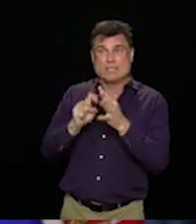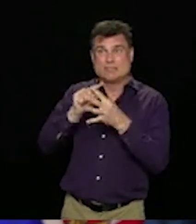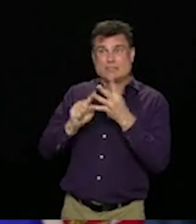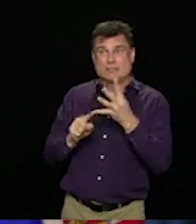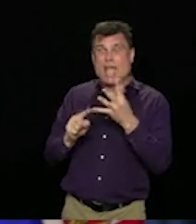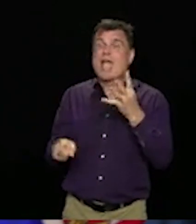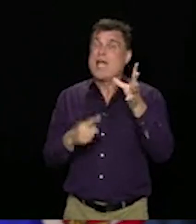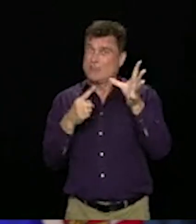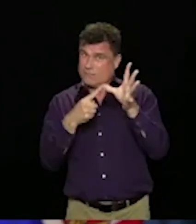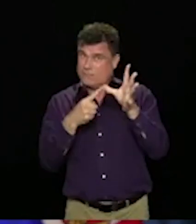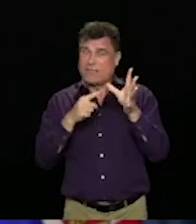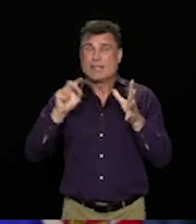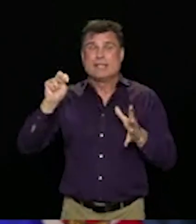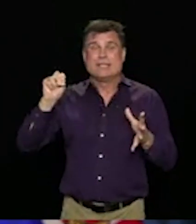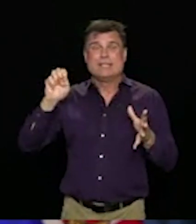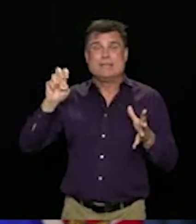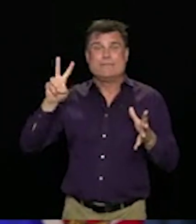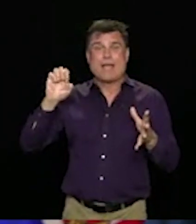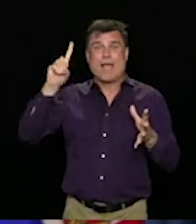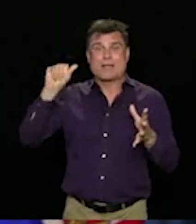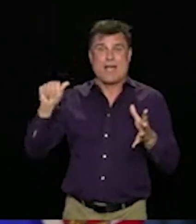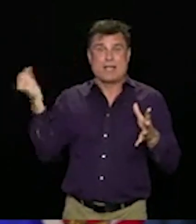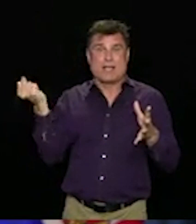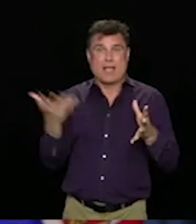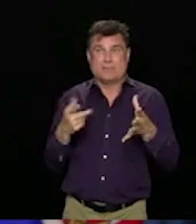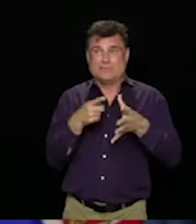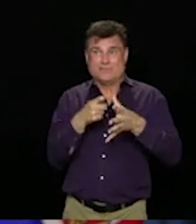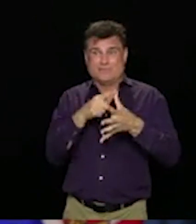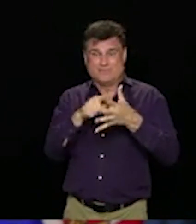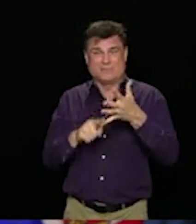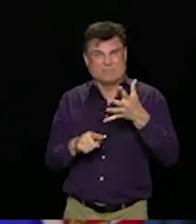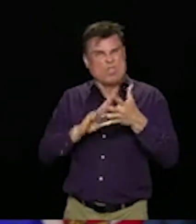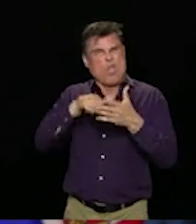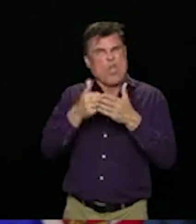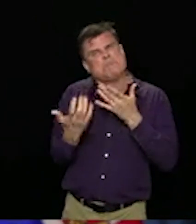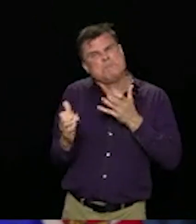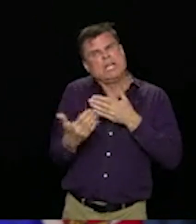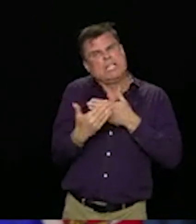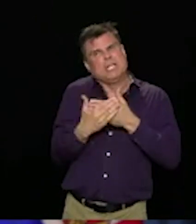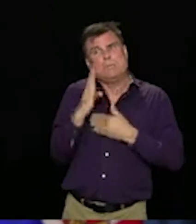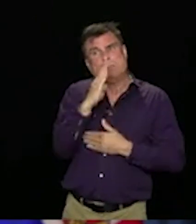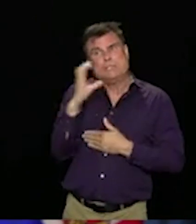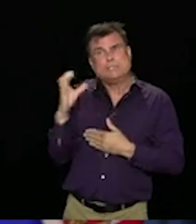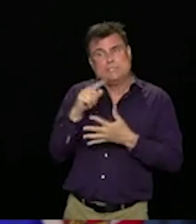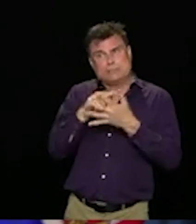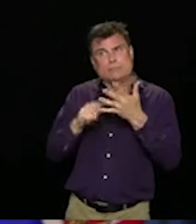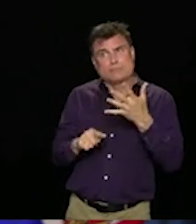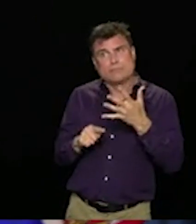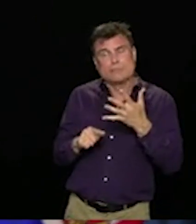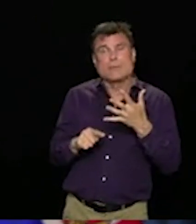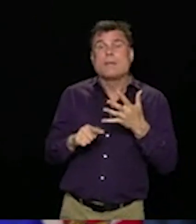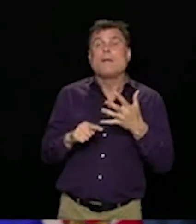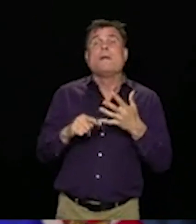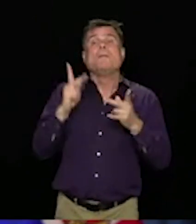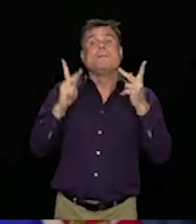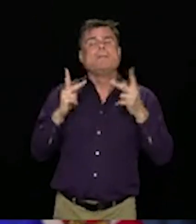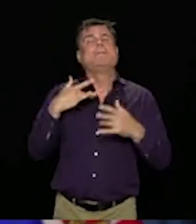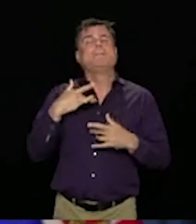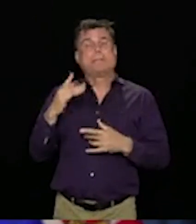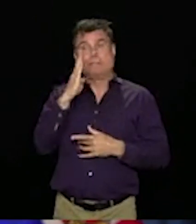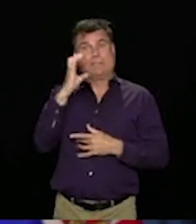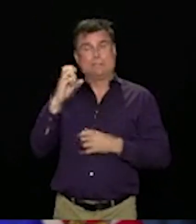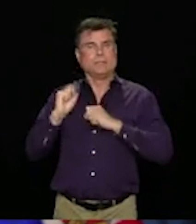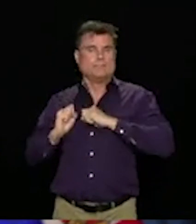states where there is many reciprocal relationships or where people from British Columbia go frequently, there are